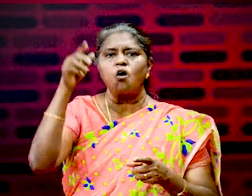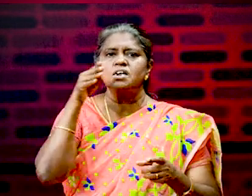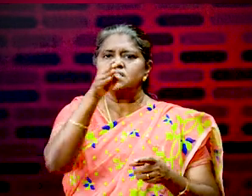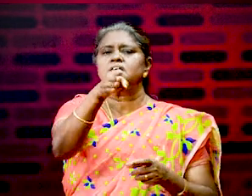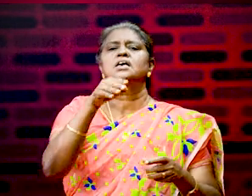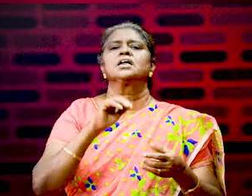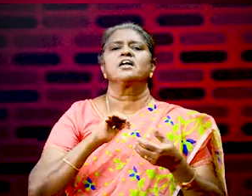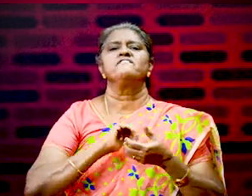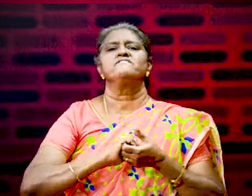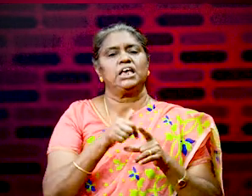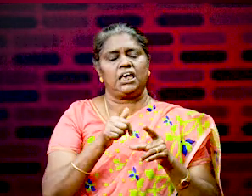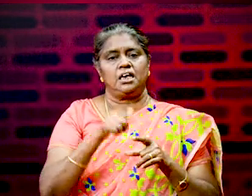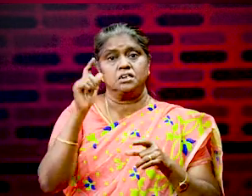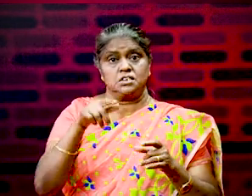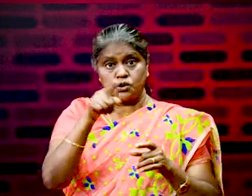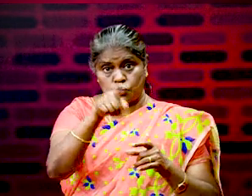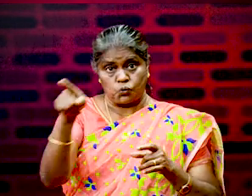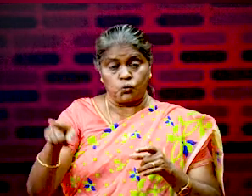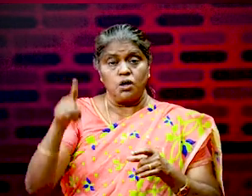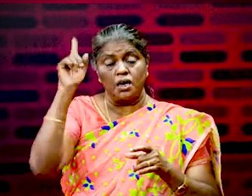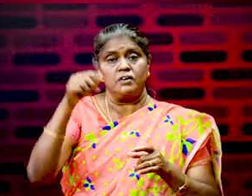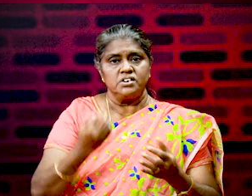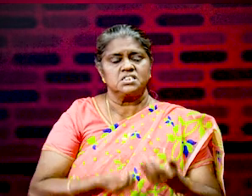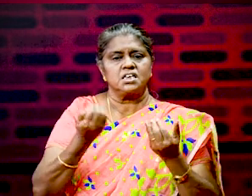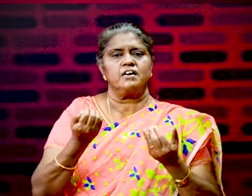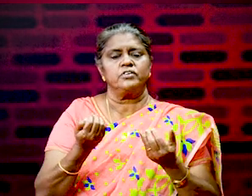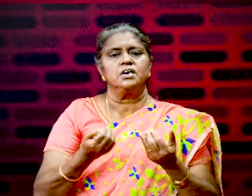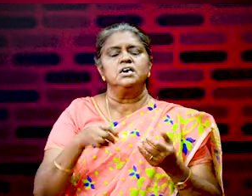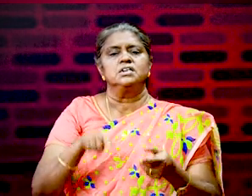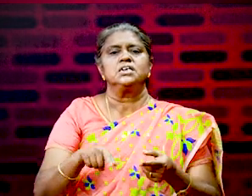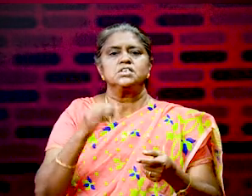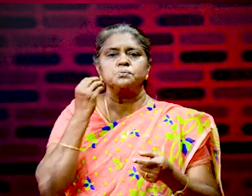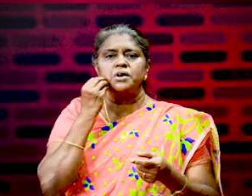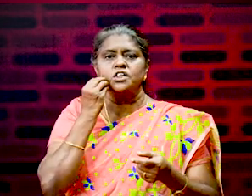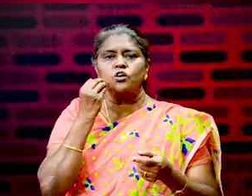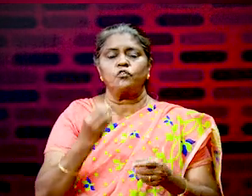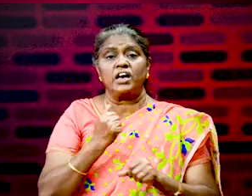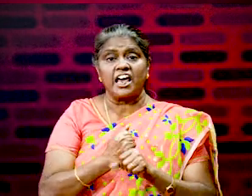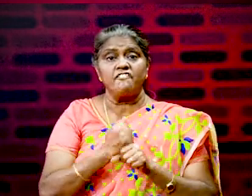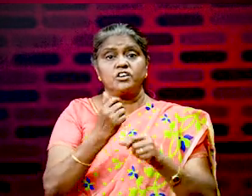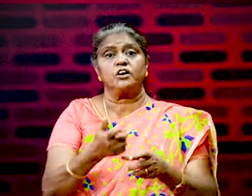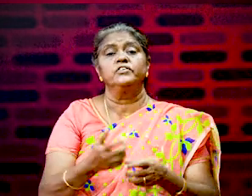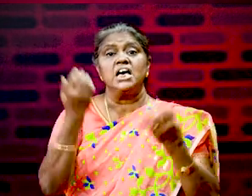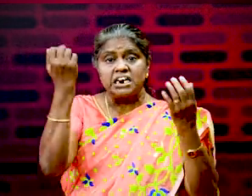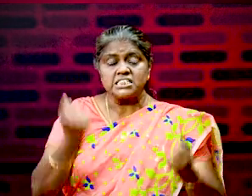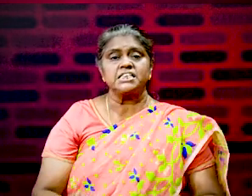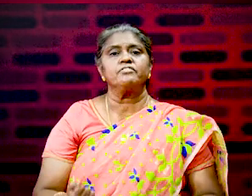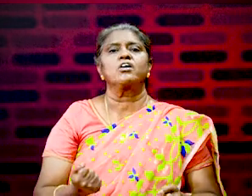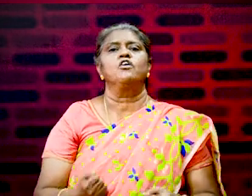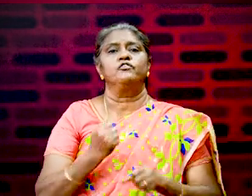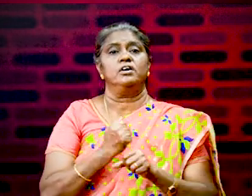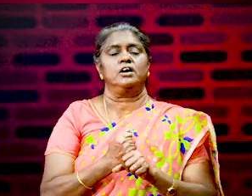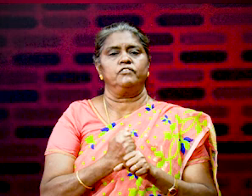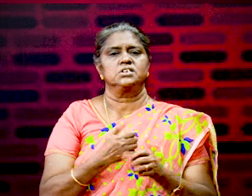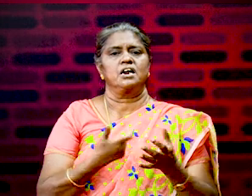will recompense everything, and He will save you. It's a month of receiving rewards. It's a month of receiving God's